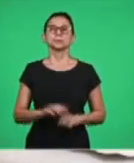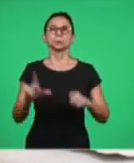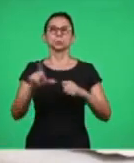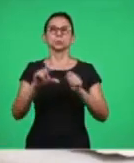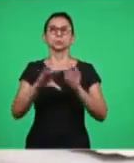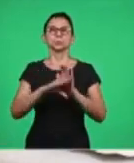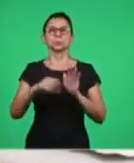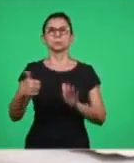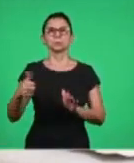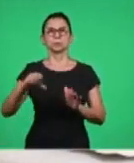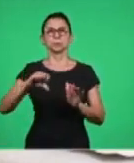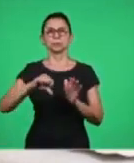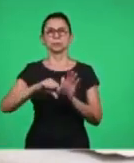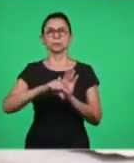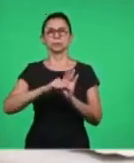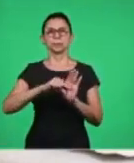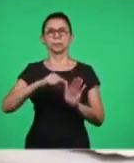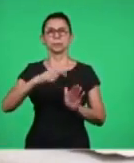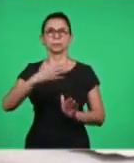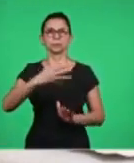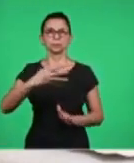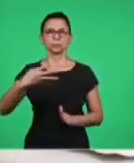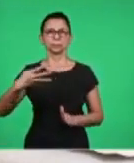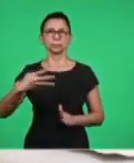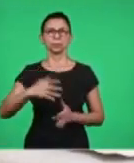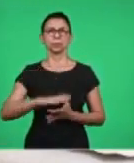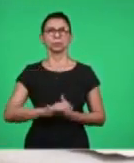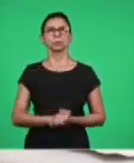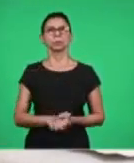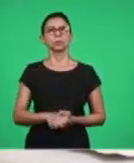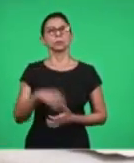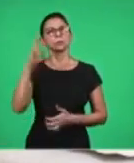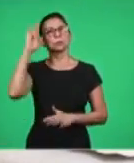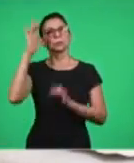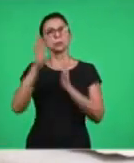Luke 19, Luke 19, 44,